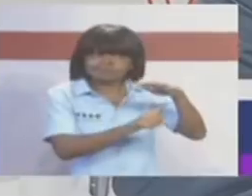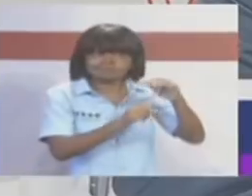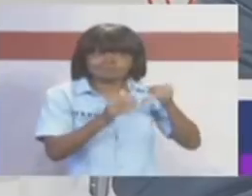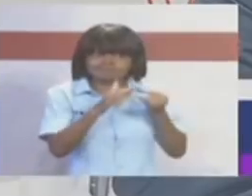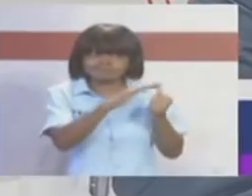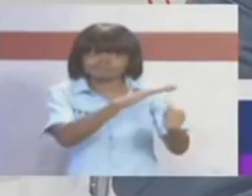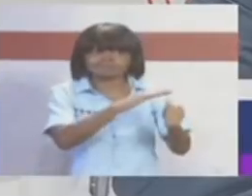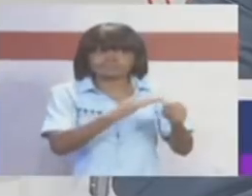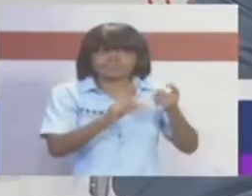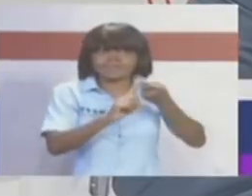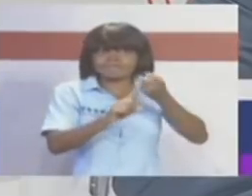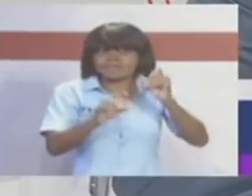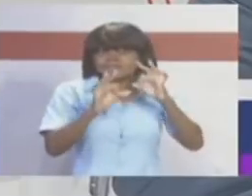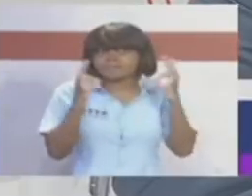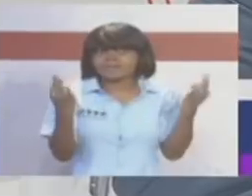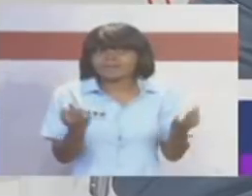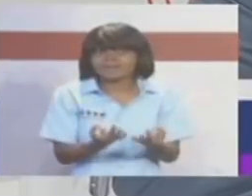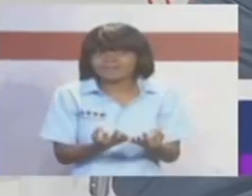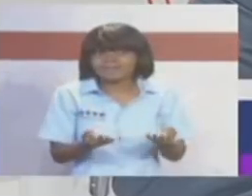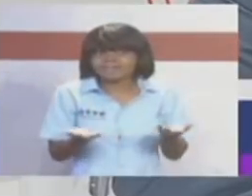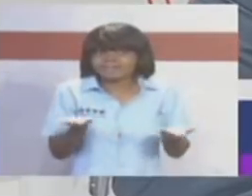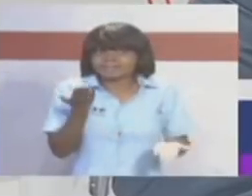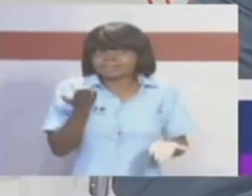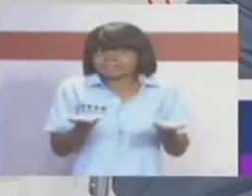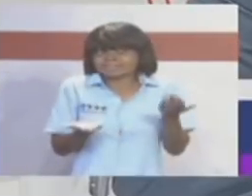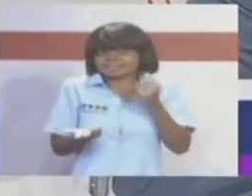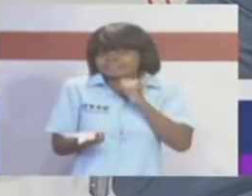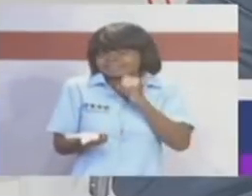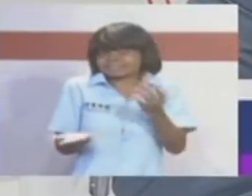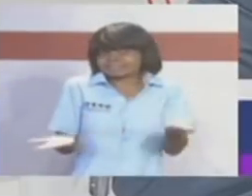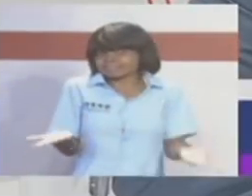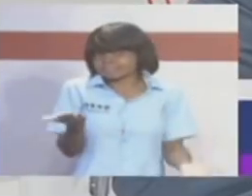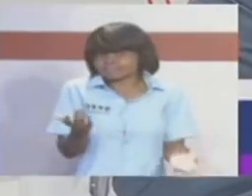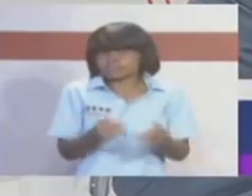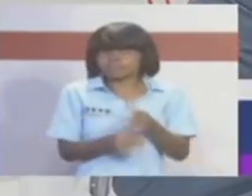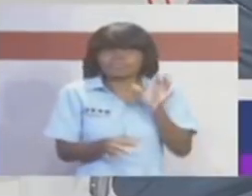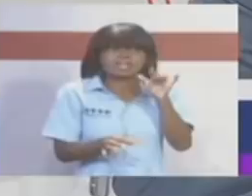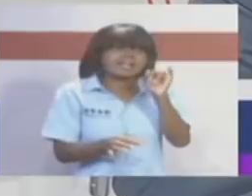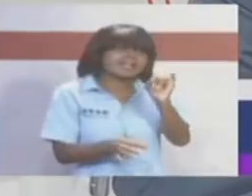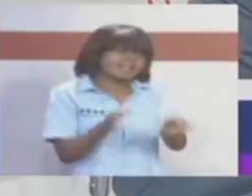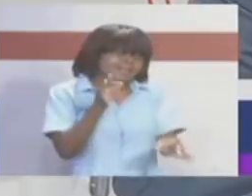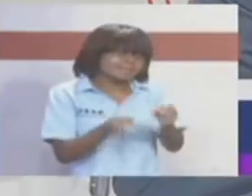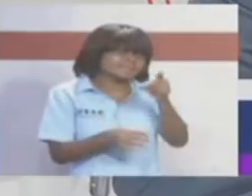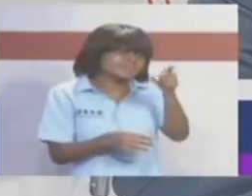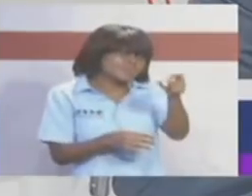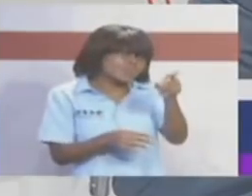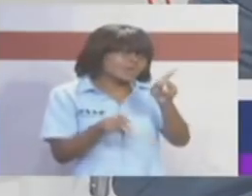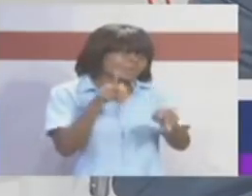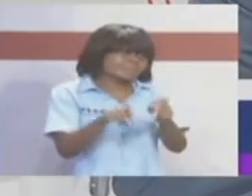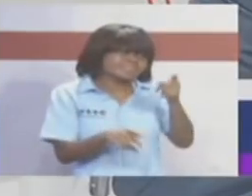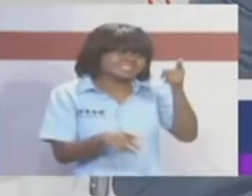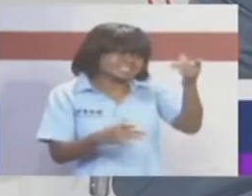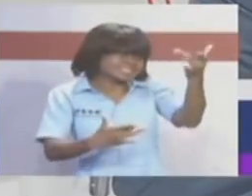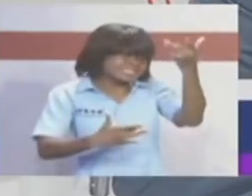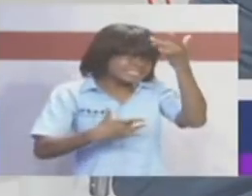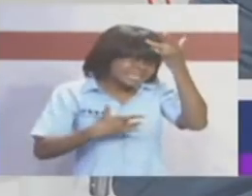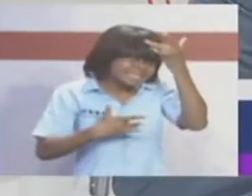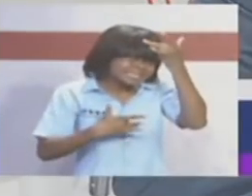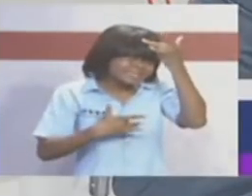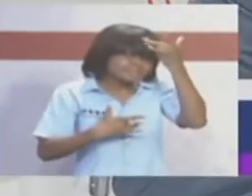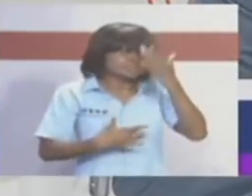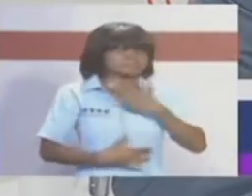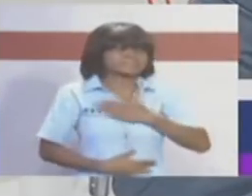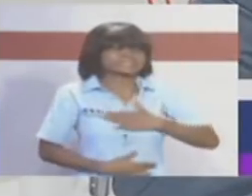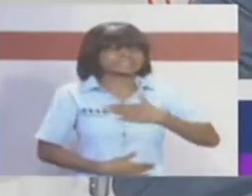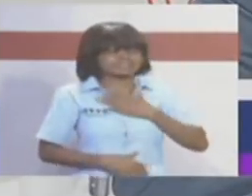to encourage members of a household who have one family member who has been confirmed. You do want to still try your